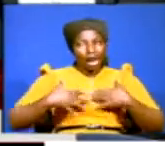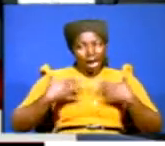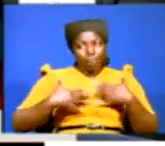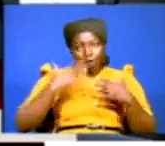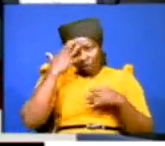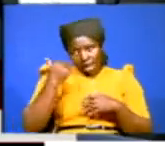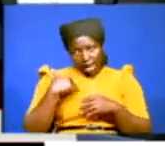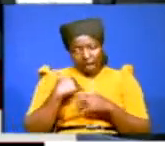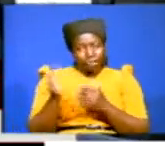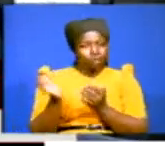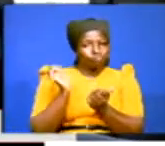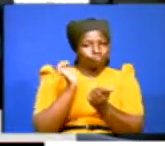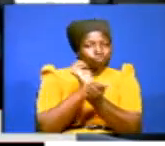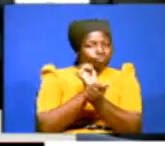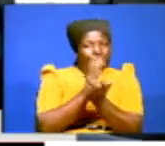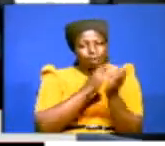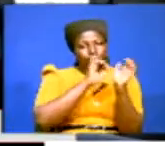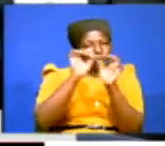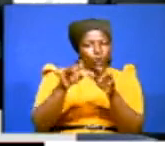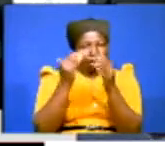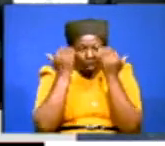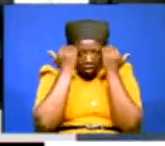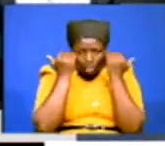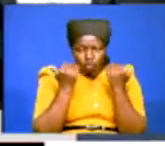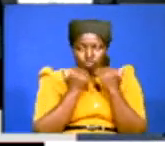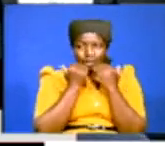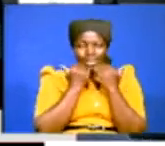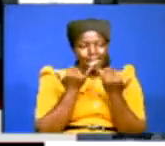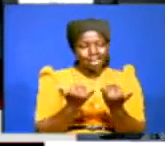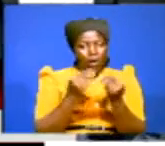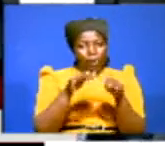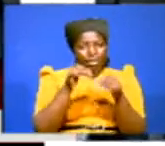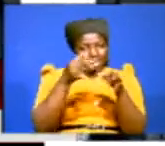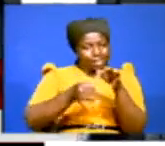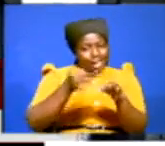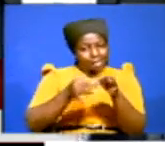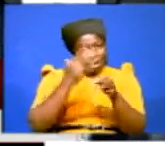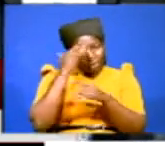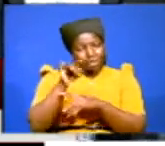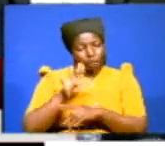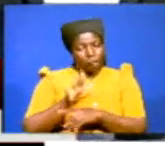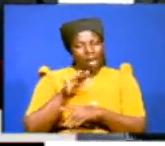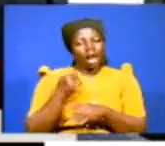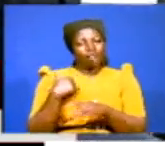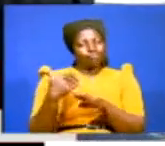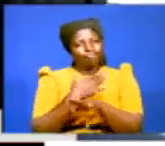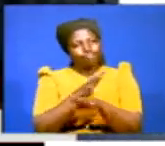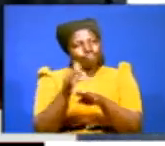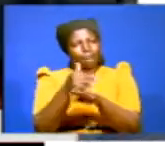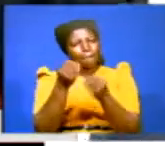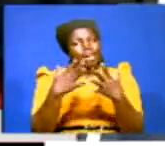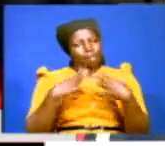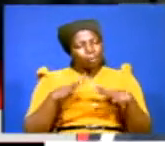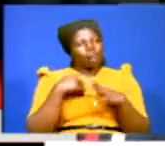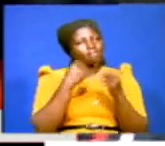know, justice is given, because this lady has conned very many people. There are several cases everywhere. There is also people in